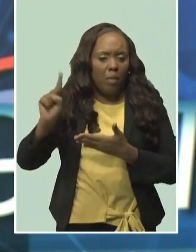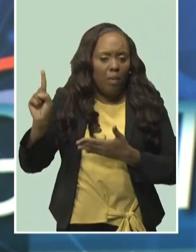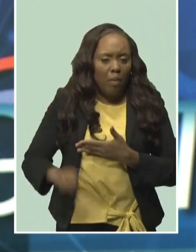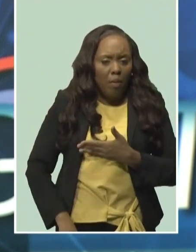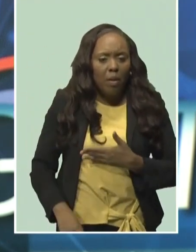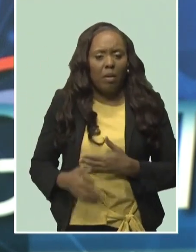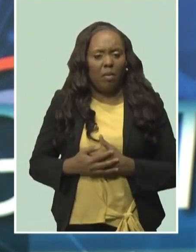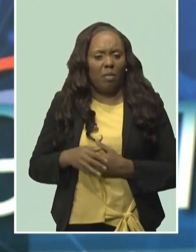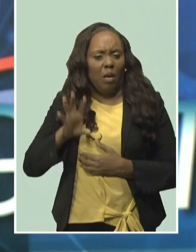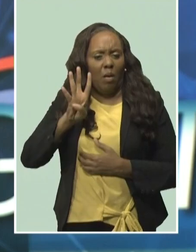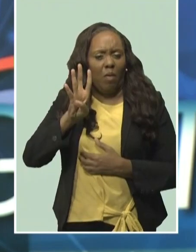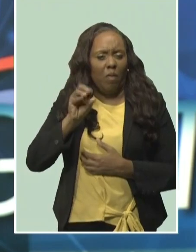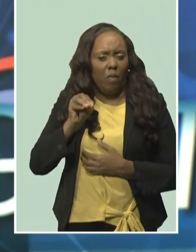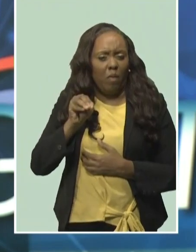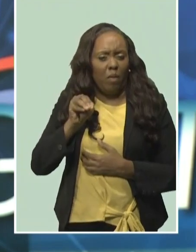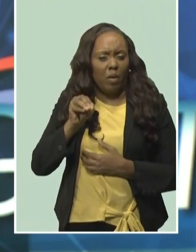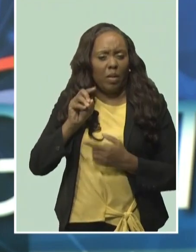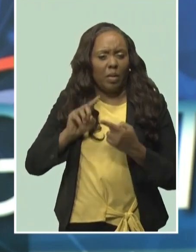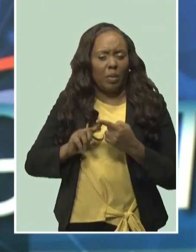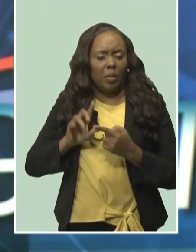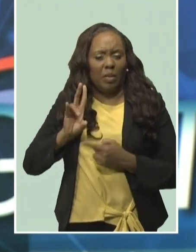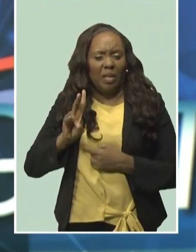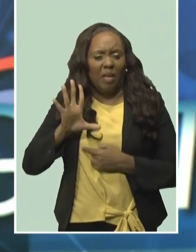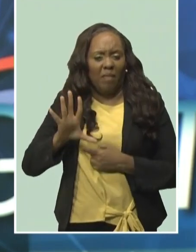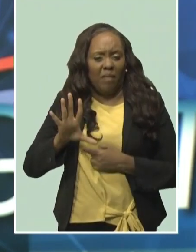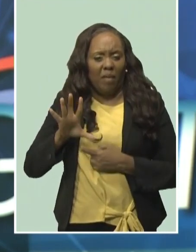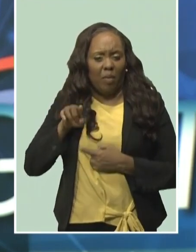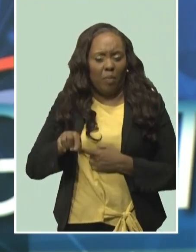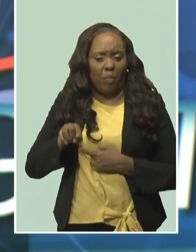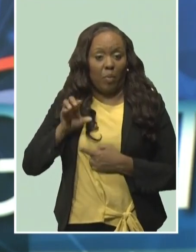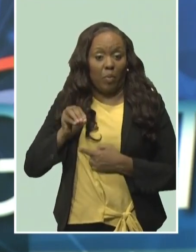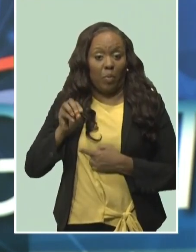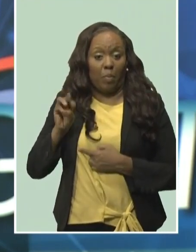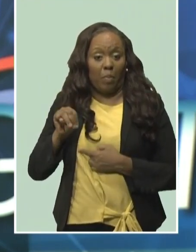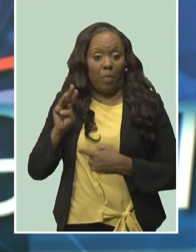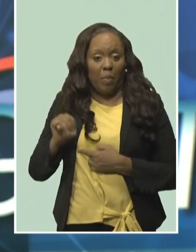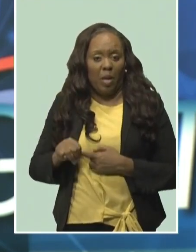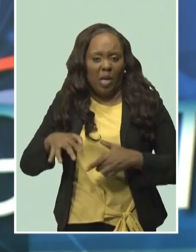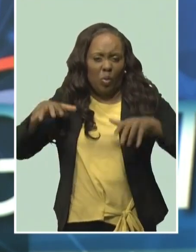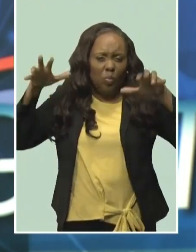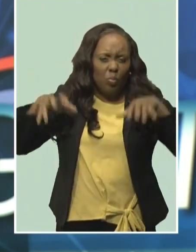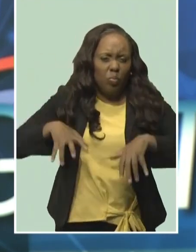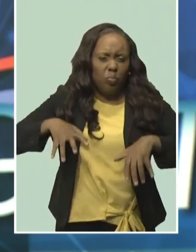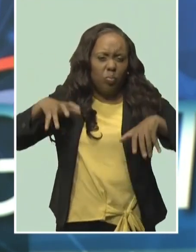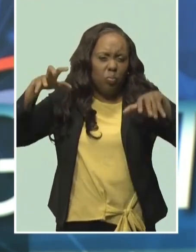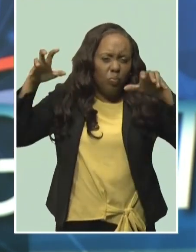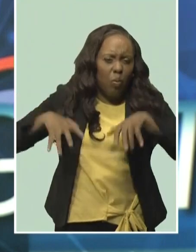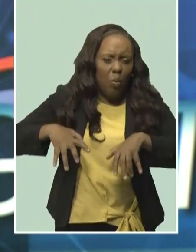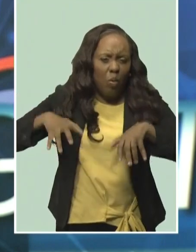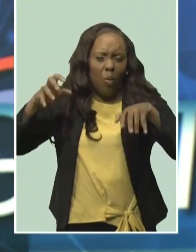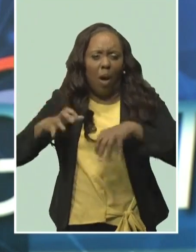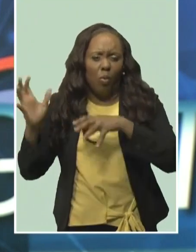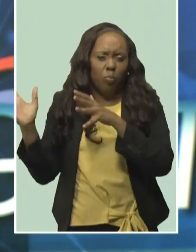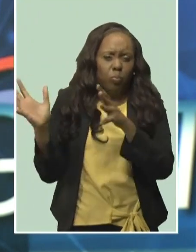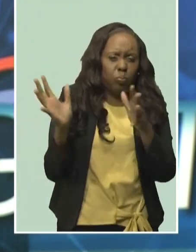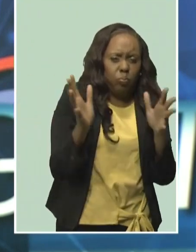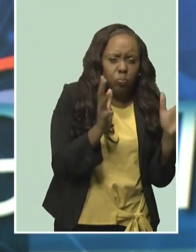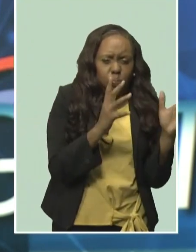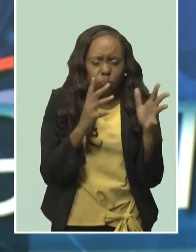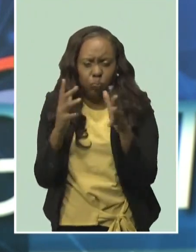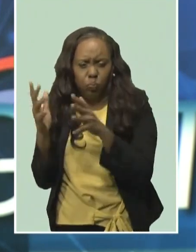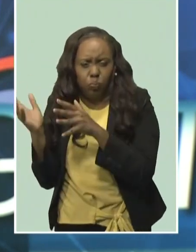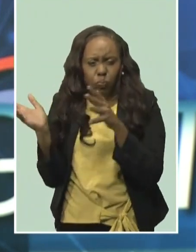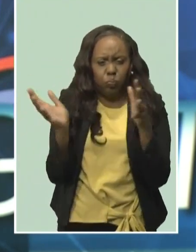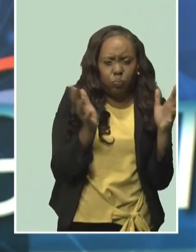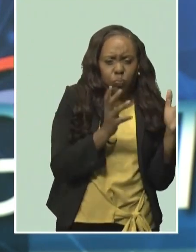with maximum rainfall accumulations of 40 to 75 millimeters, likely in occasional heavy to intense showers